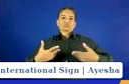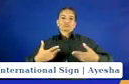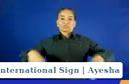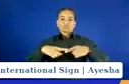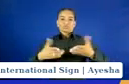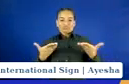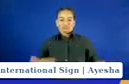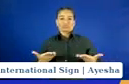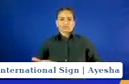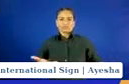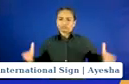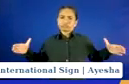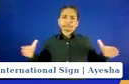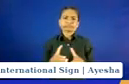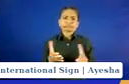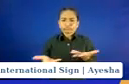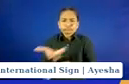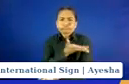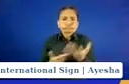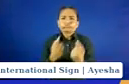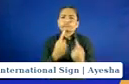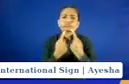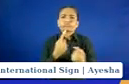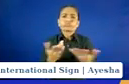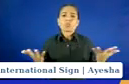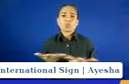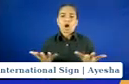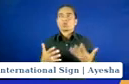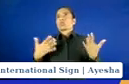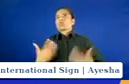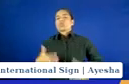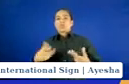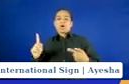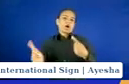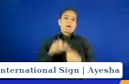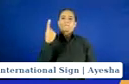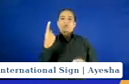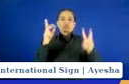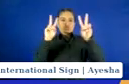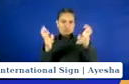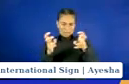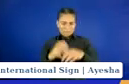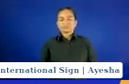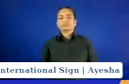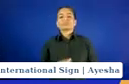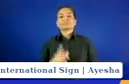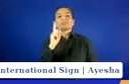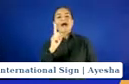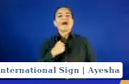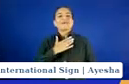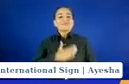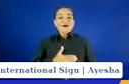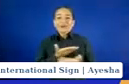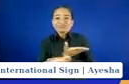discuss a very important topic, and I would like to welcome you to this webinar of the